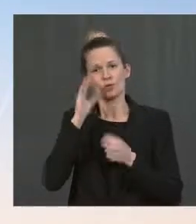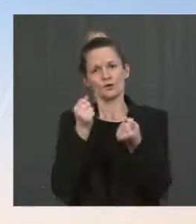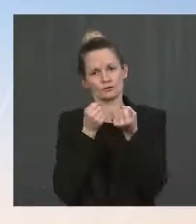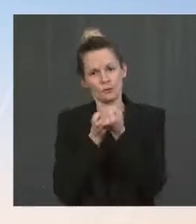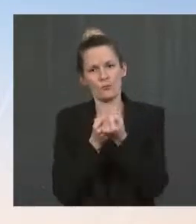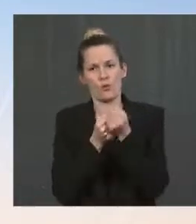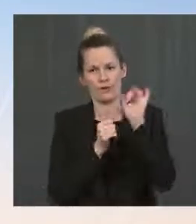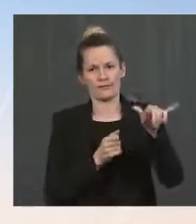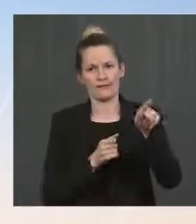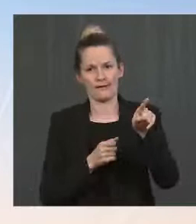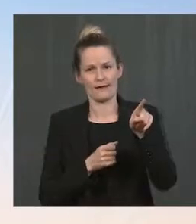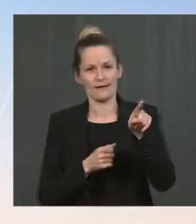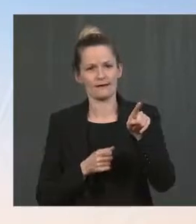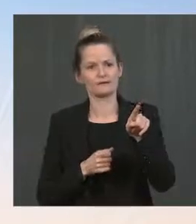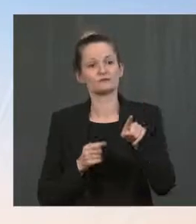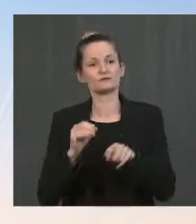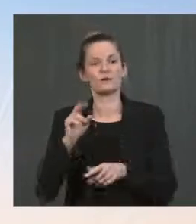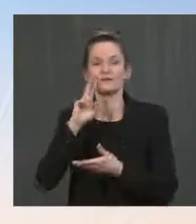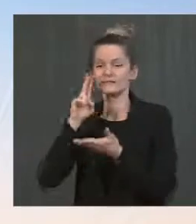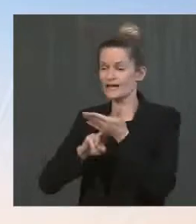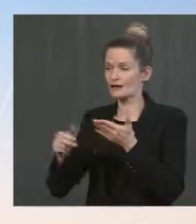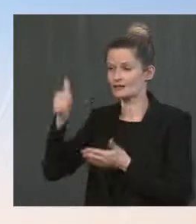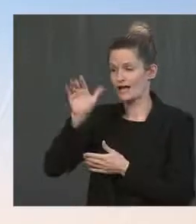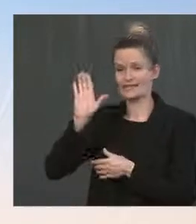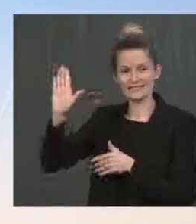Secretary's leadership, the most ambitious strategy